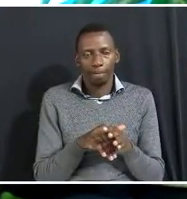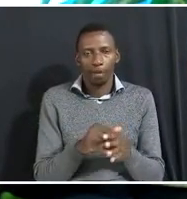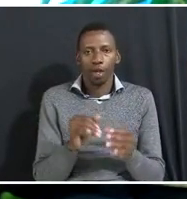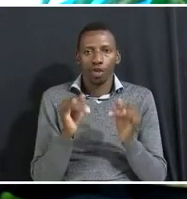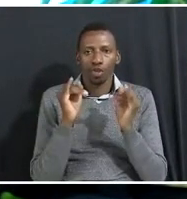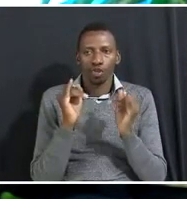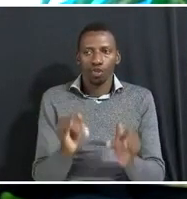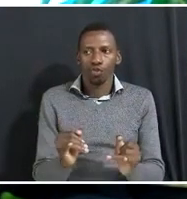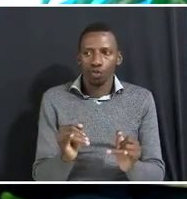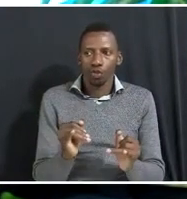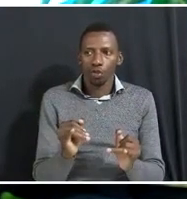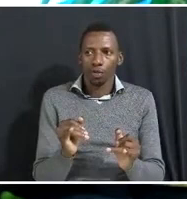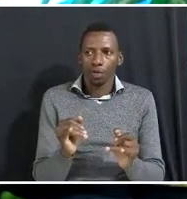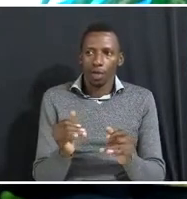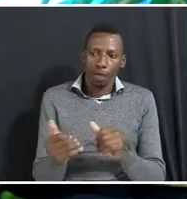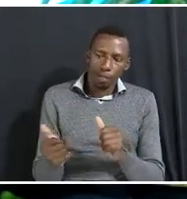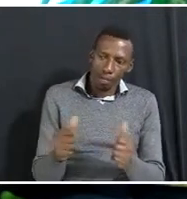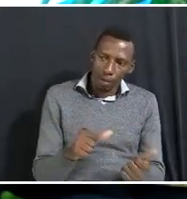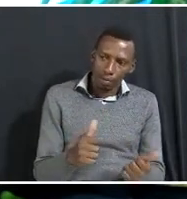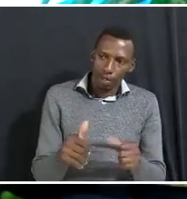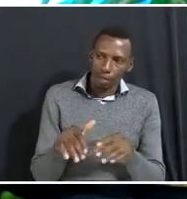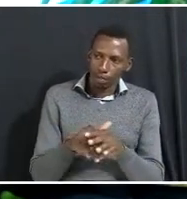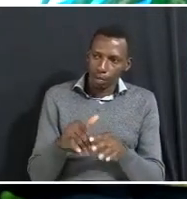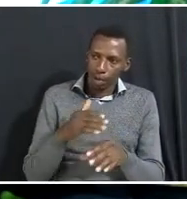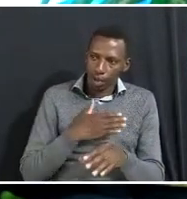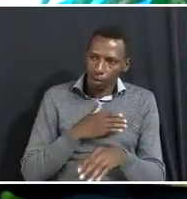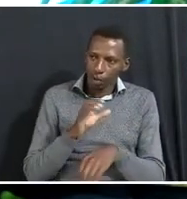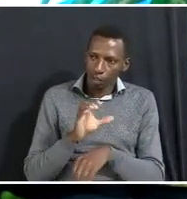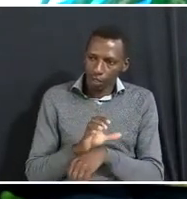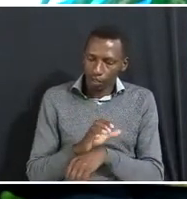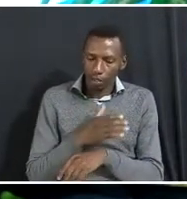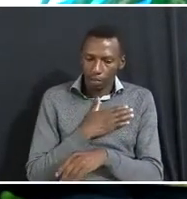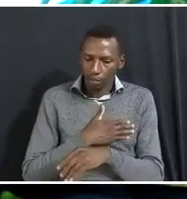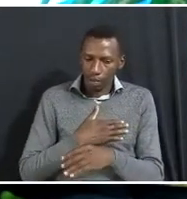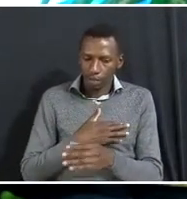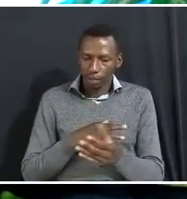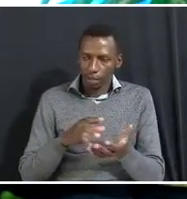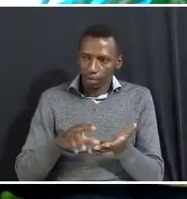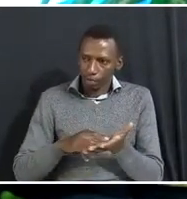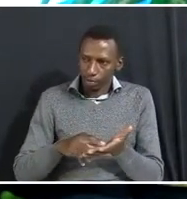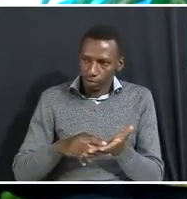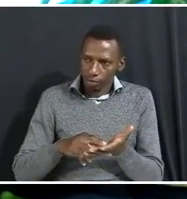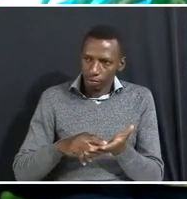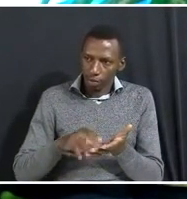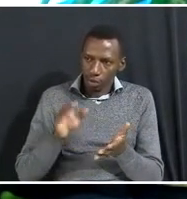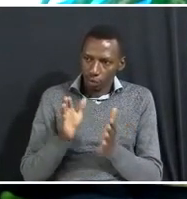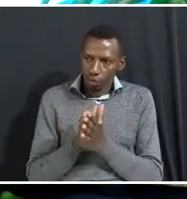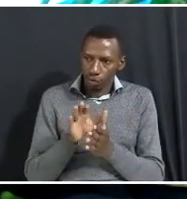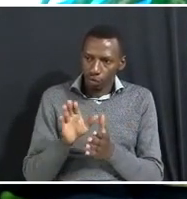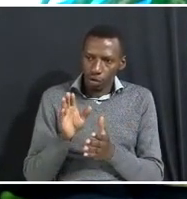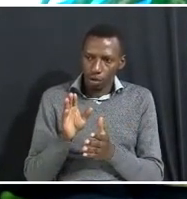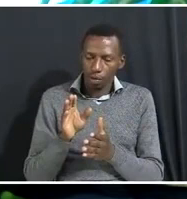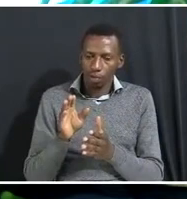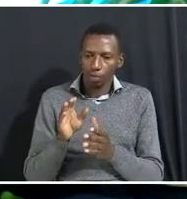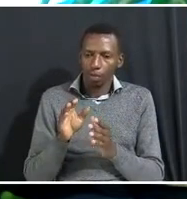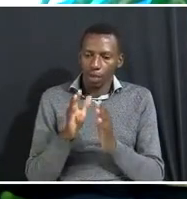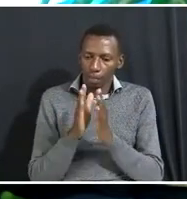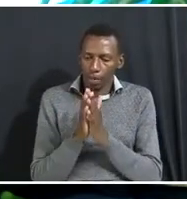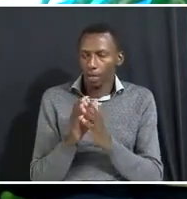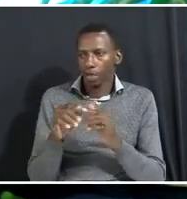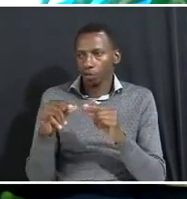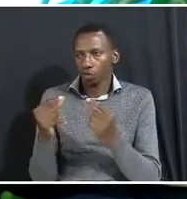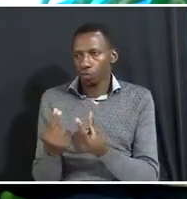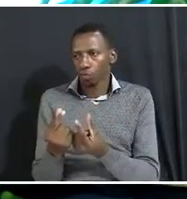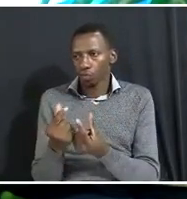baptized members of our church to register with your home church, that is the prayer